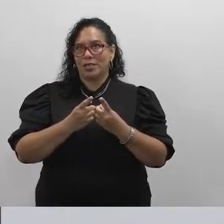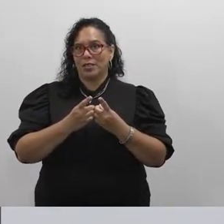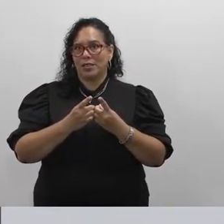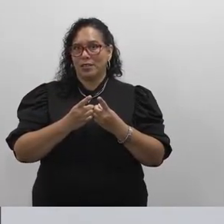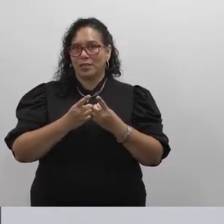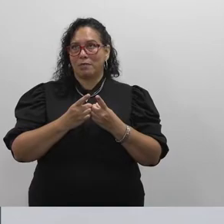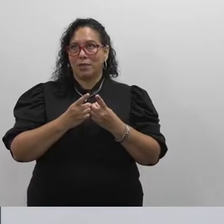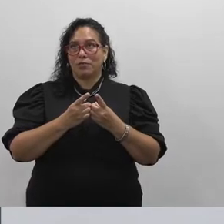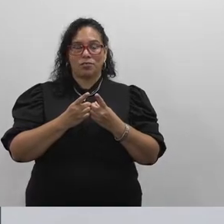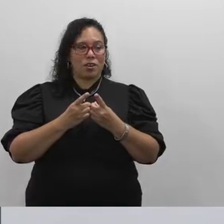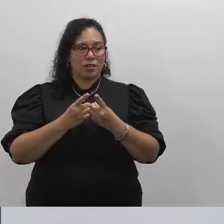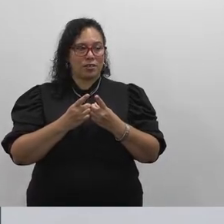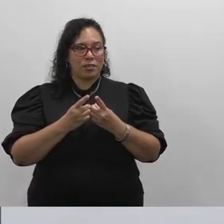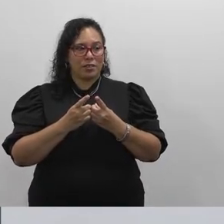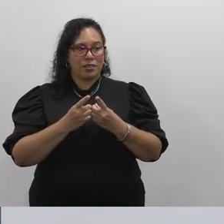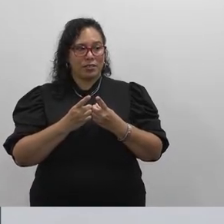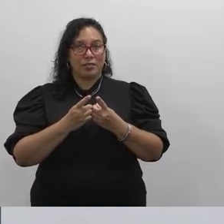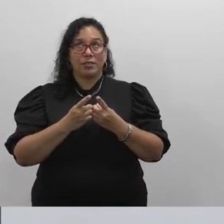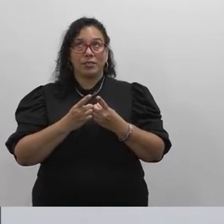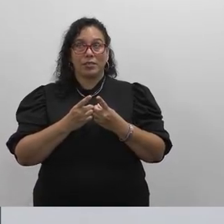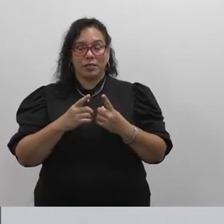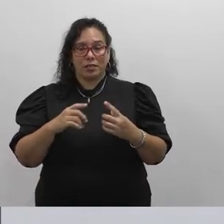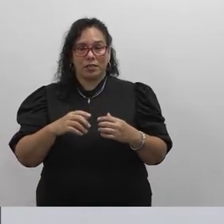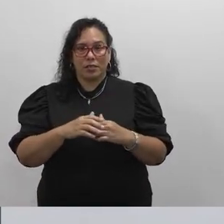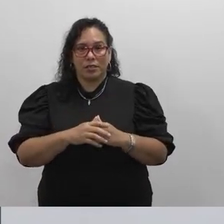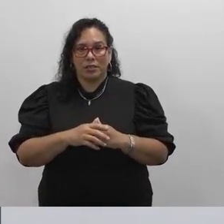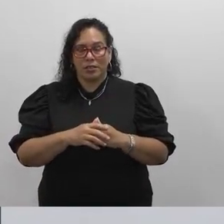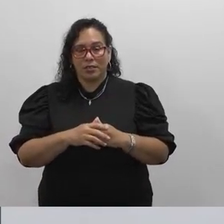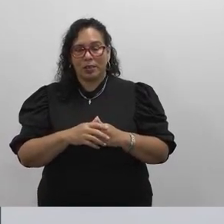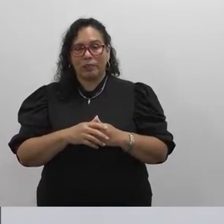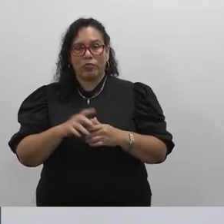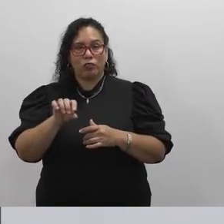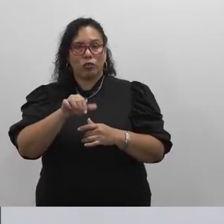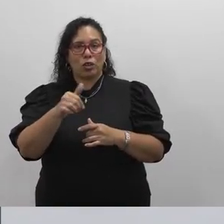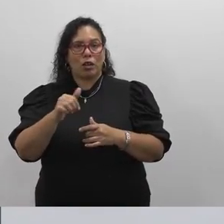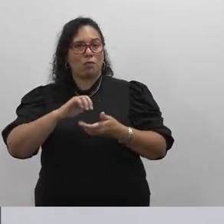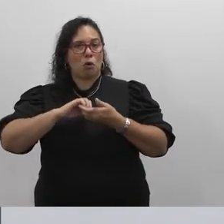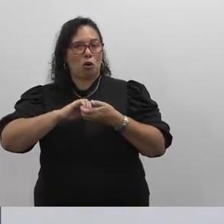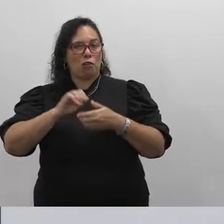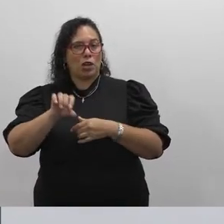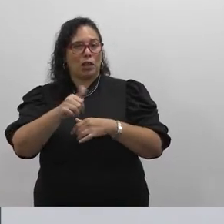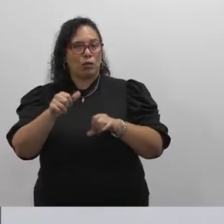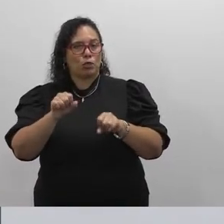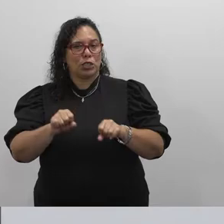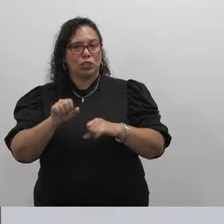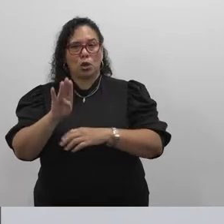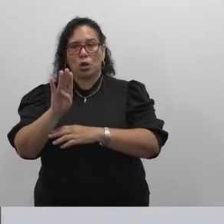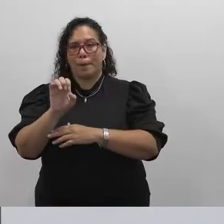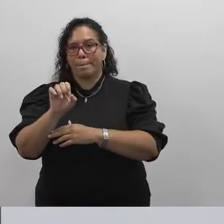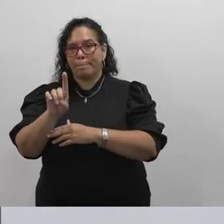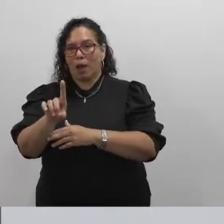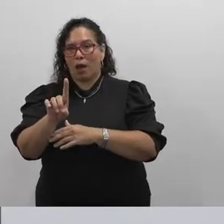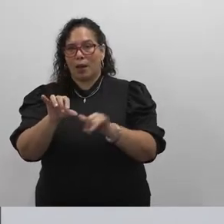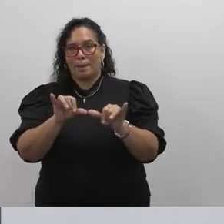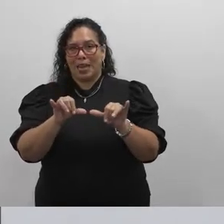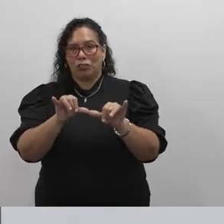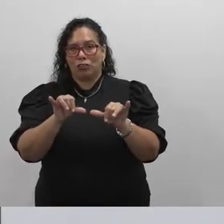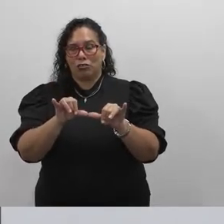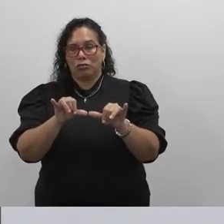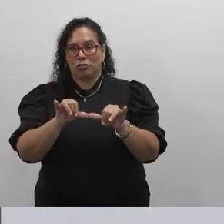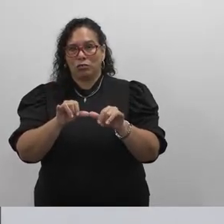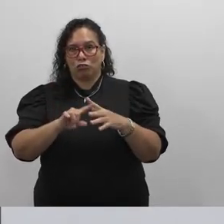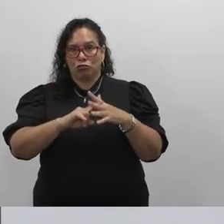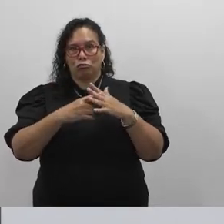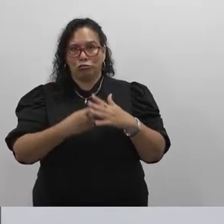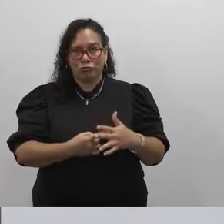absolutely deadlines with respect to getting on the November ballot for another potential bond measure to get us, you know, and start chipping away at this project